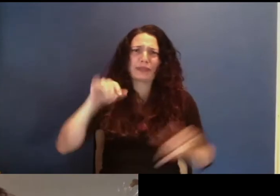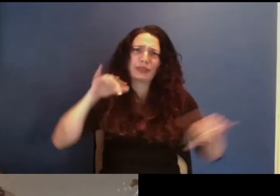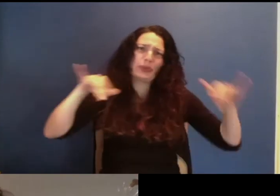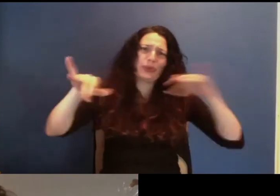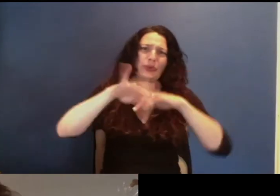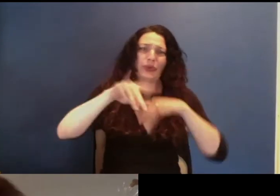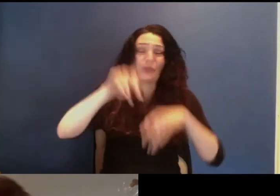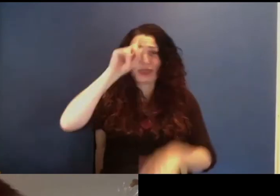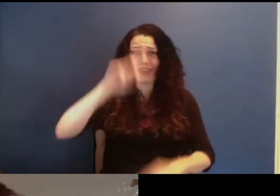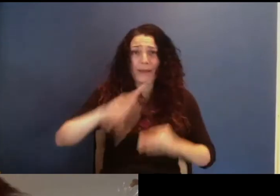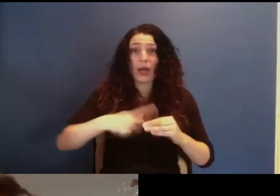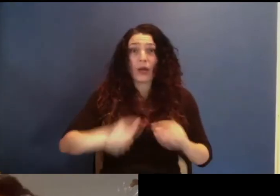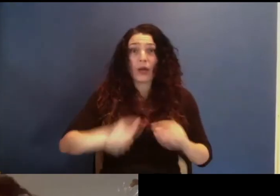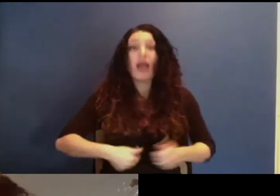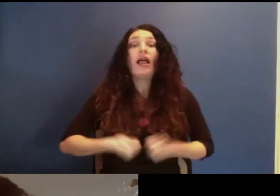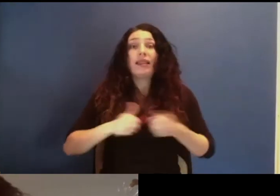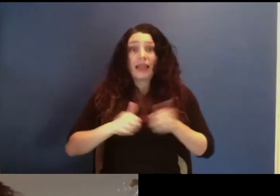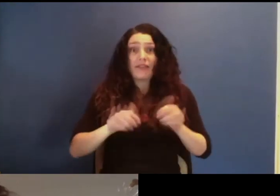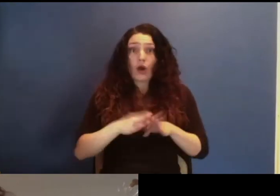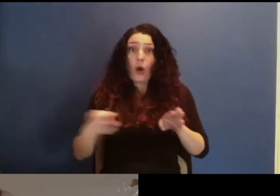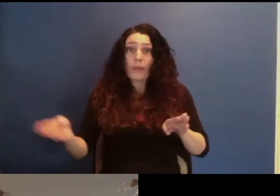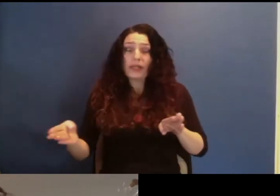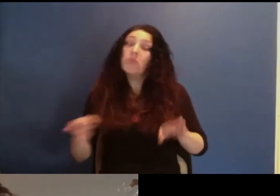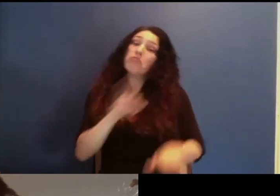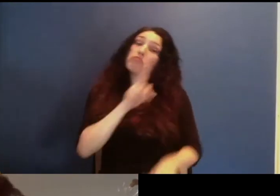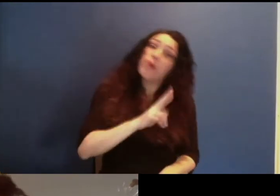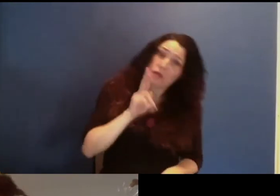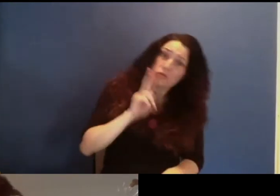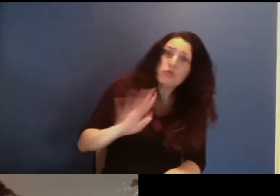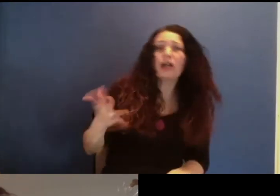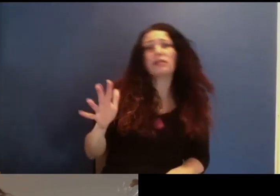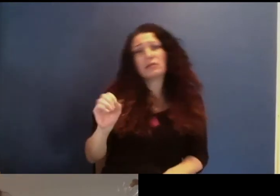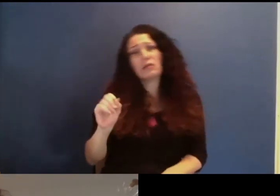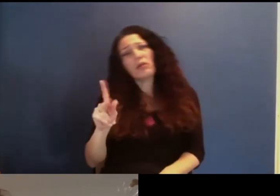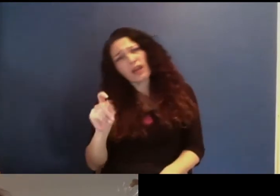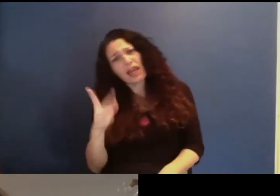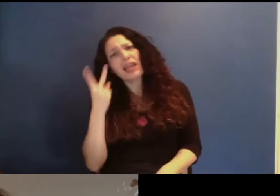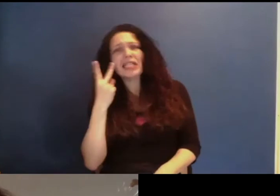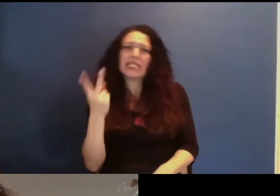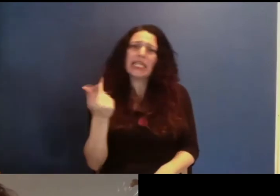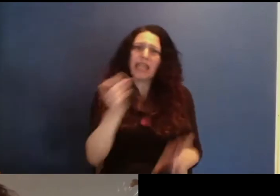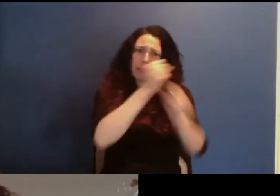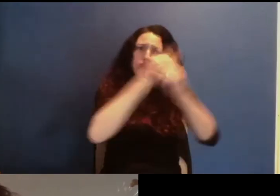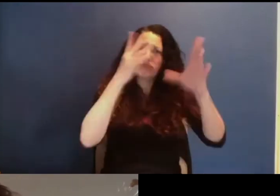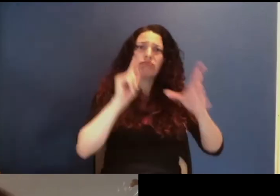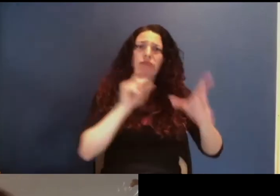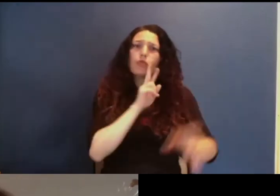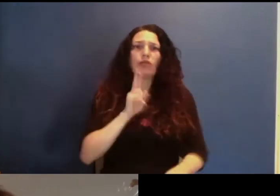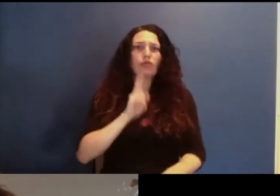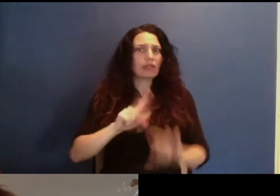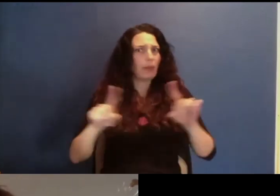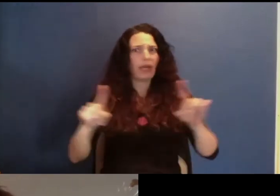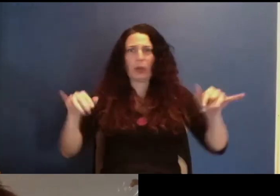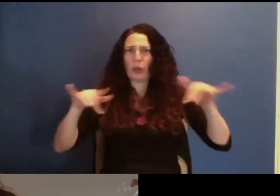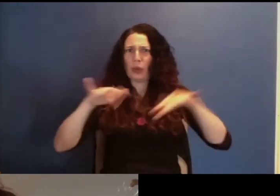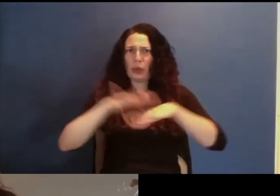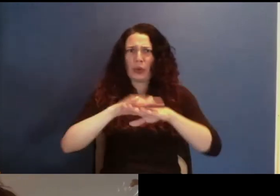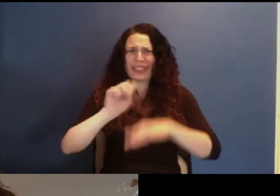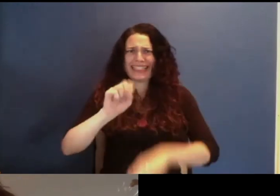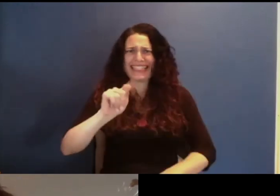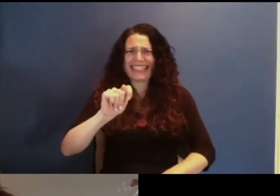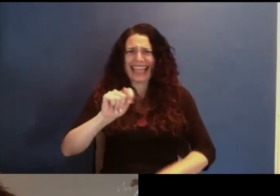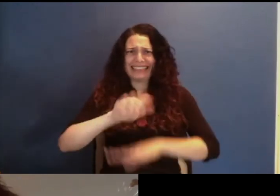oh, I can see restaurants being open again if it's not at capacity and such. But like being on a set, oh my God. Special